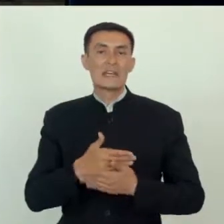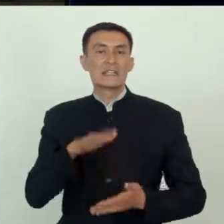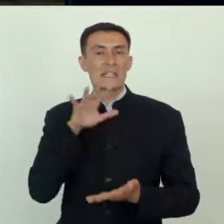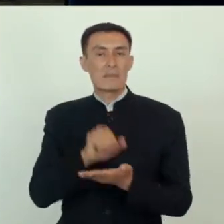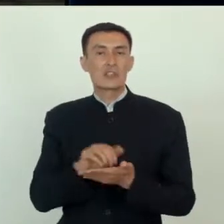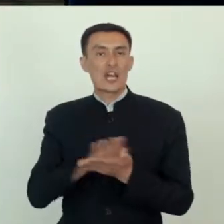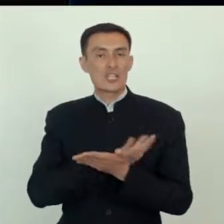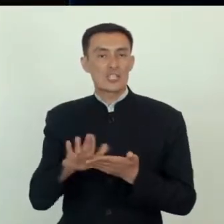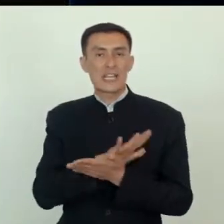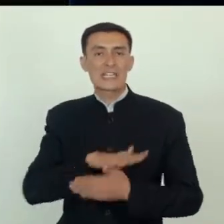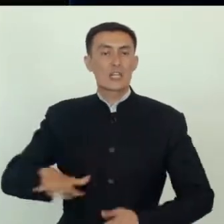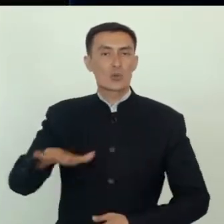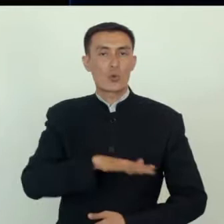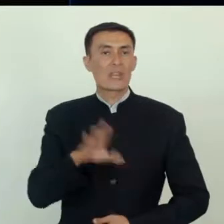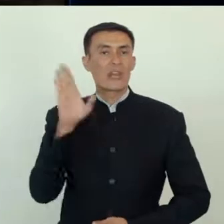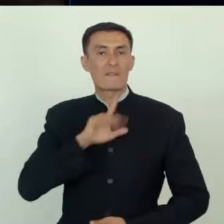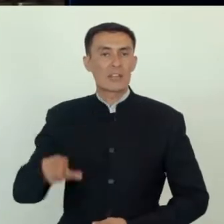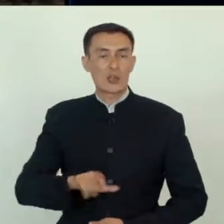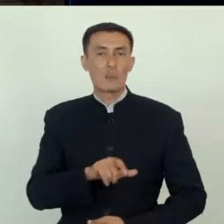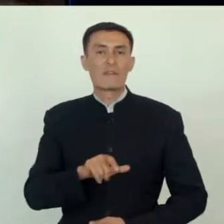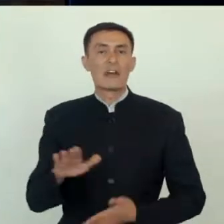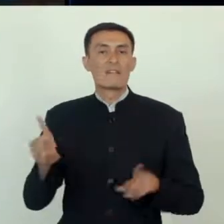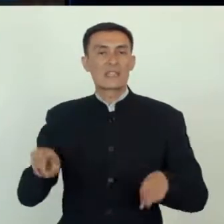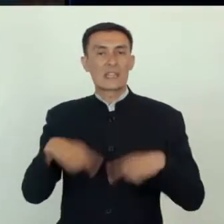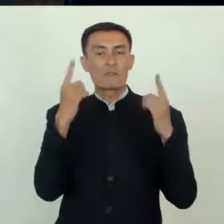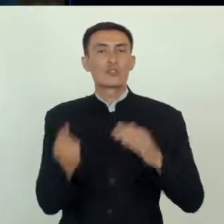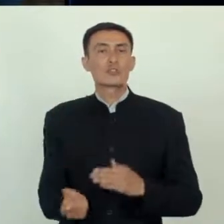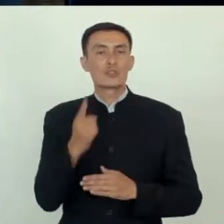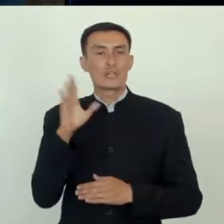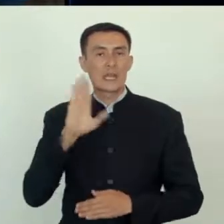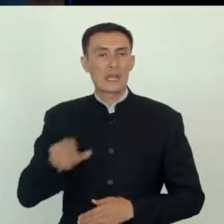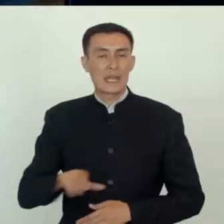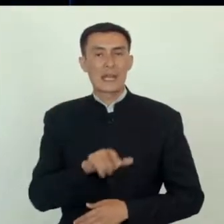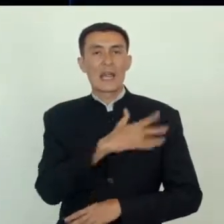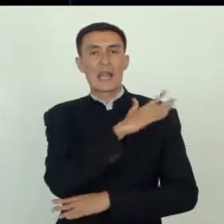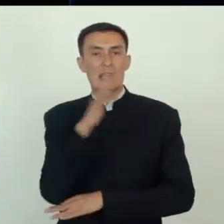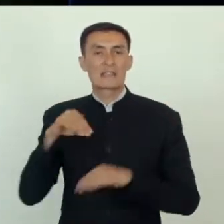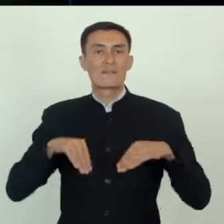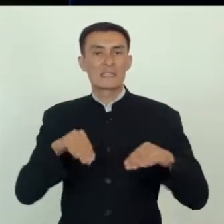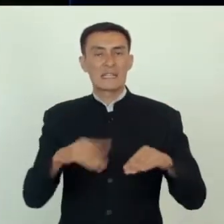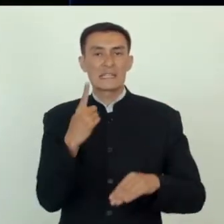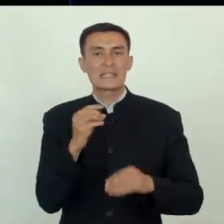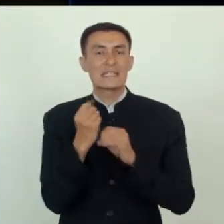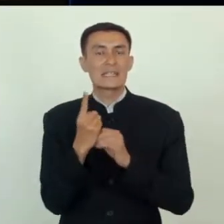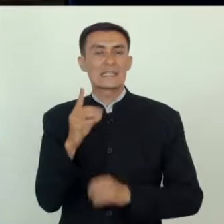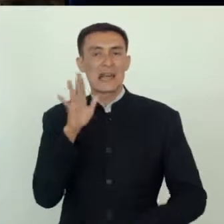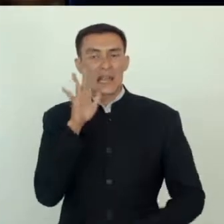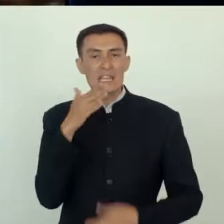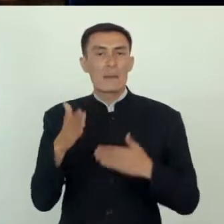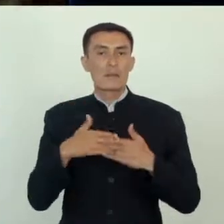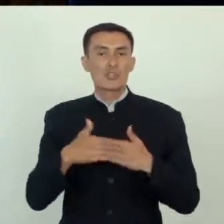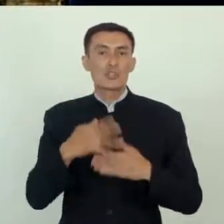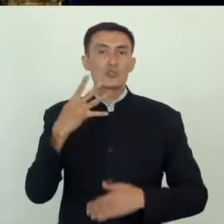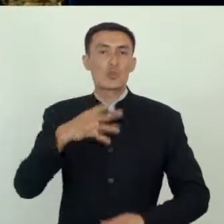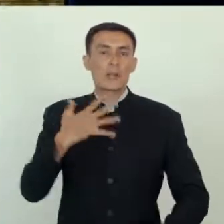environmental activists began cleaning grounds and water reservoirs, restoring riverheads and forests. They planted nearly 45